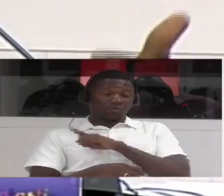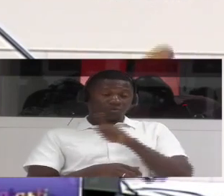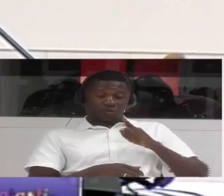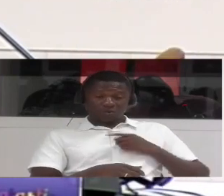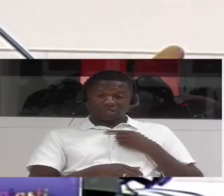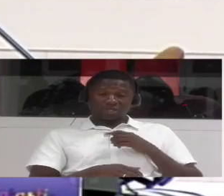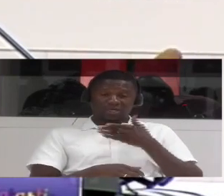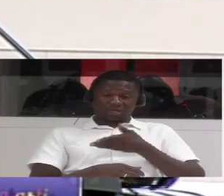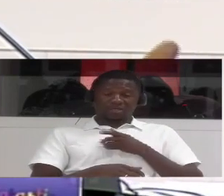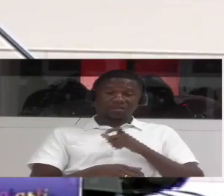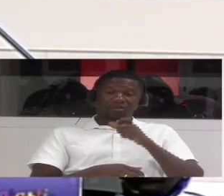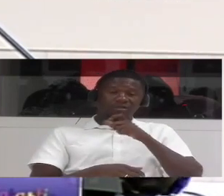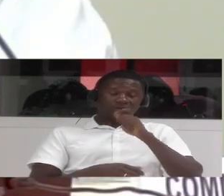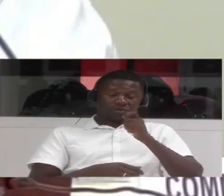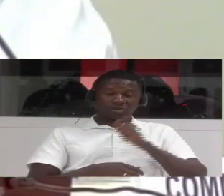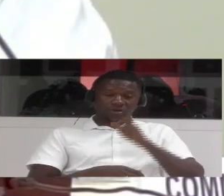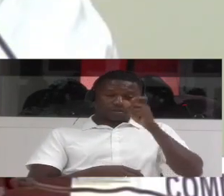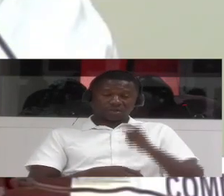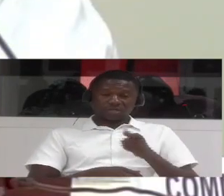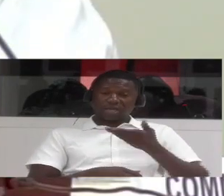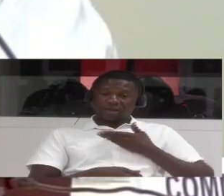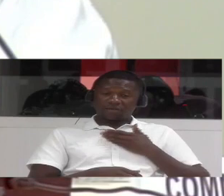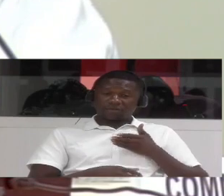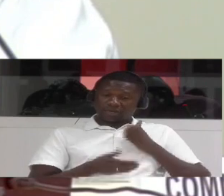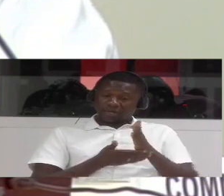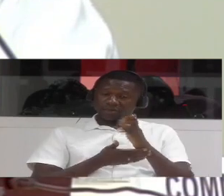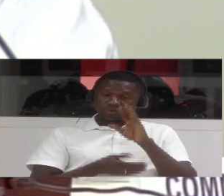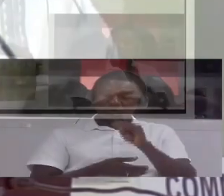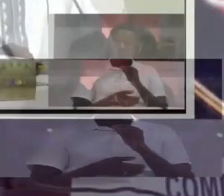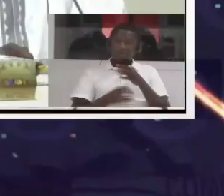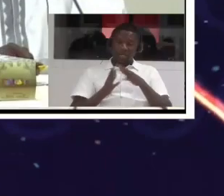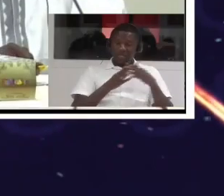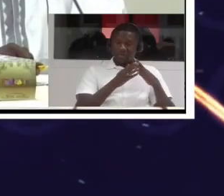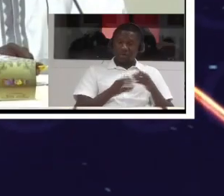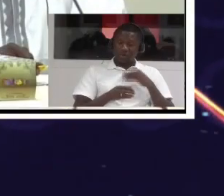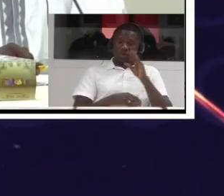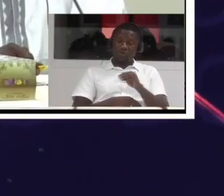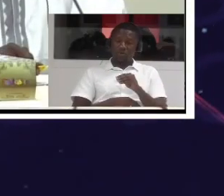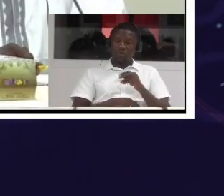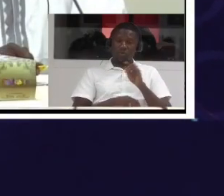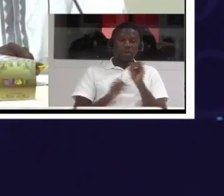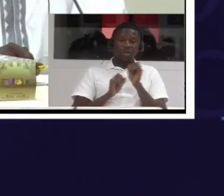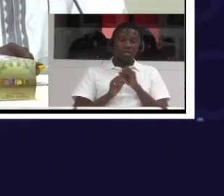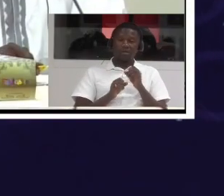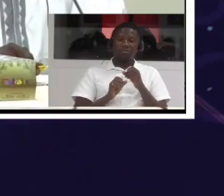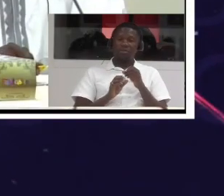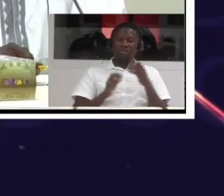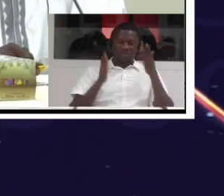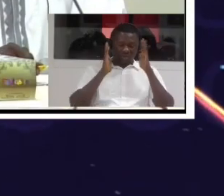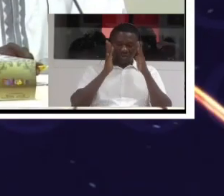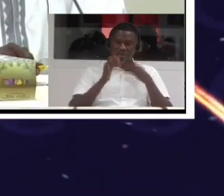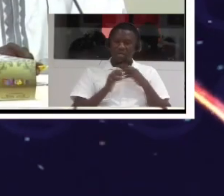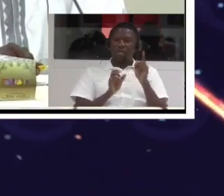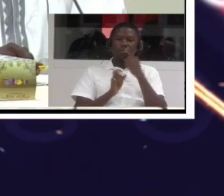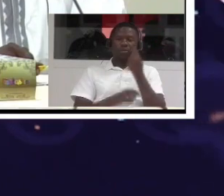as a journalist, have a right to do the activities that we do without any interference by anyone.